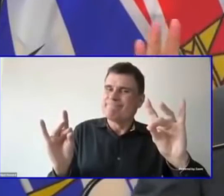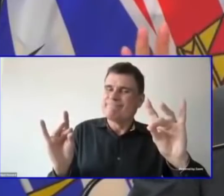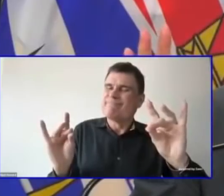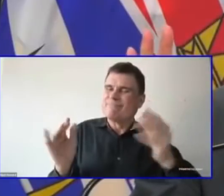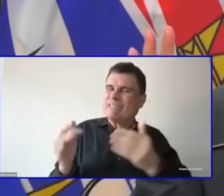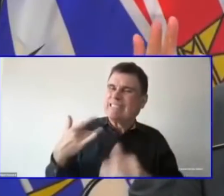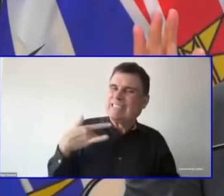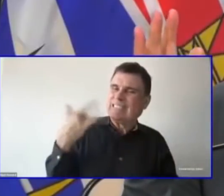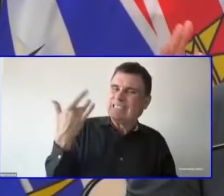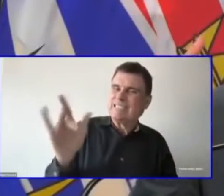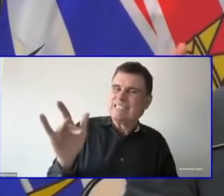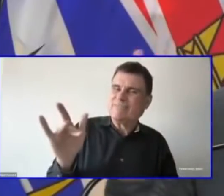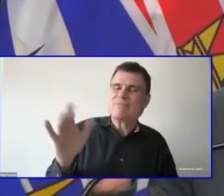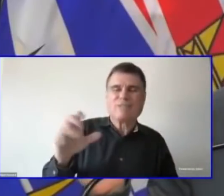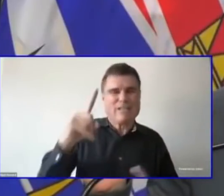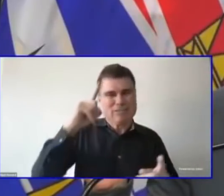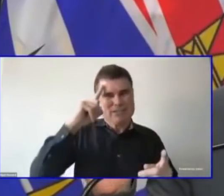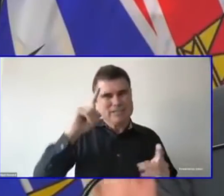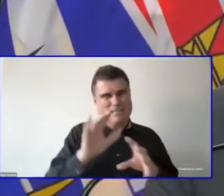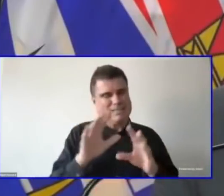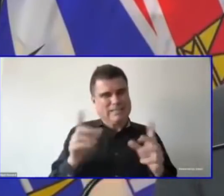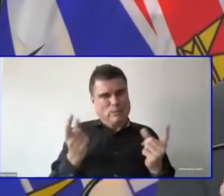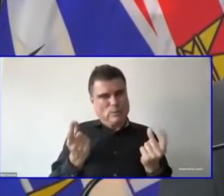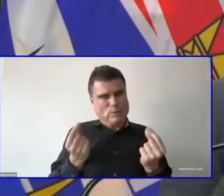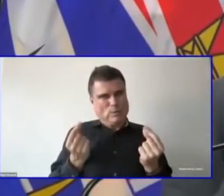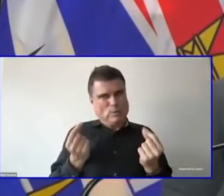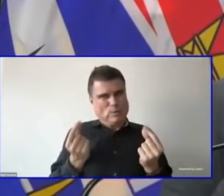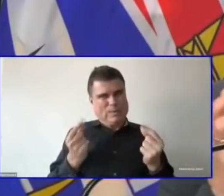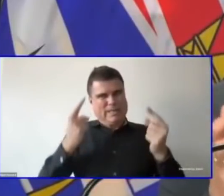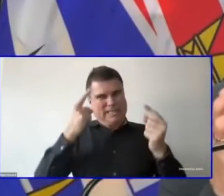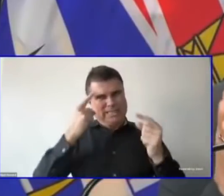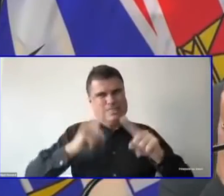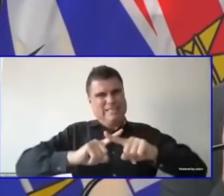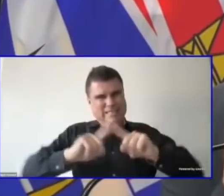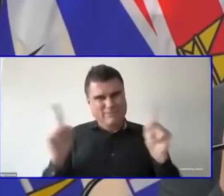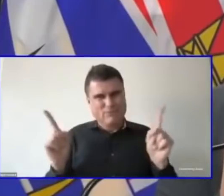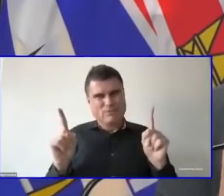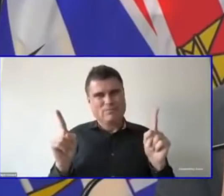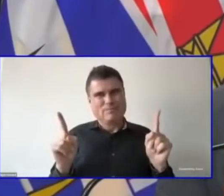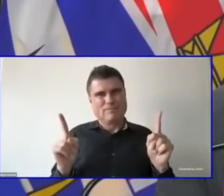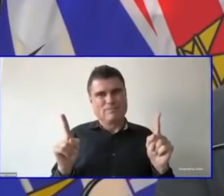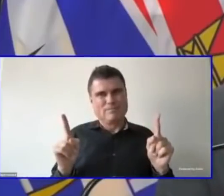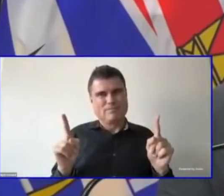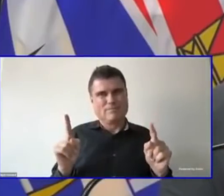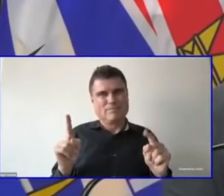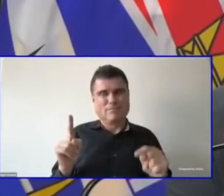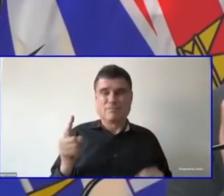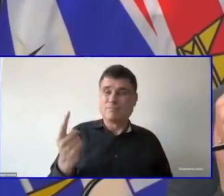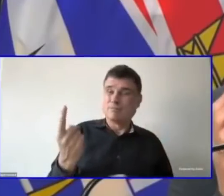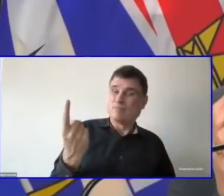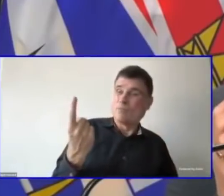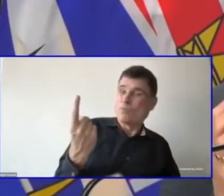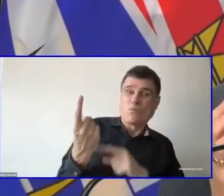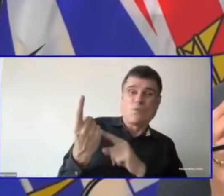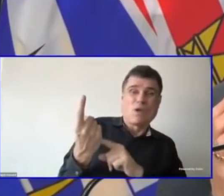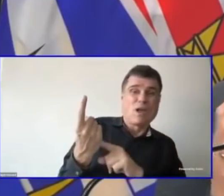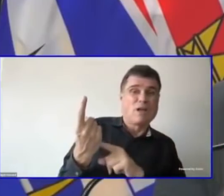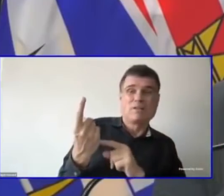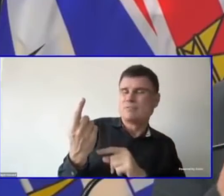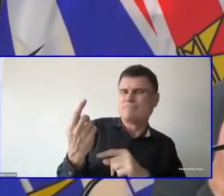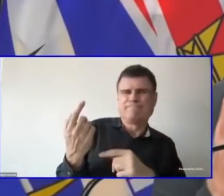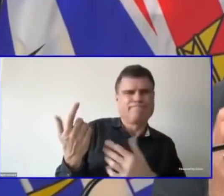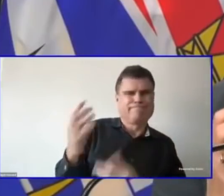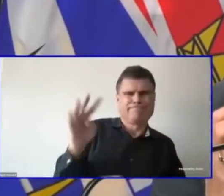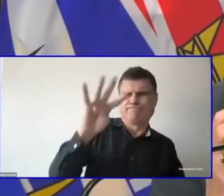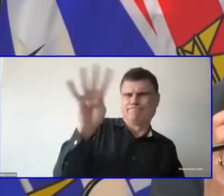thinking differently to get us through this period of time. And the one big question that we don't have yet, fully understand yet, is